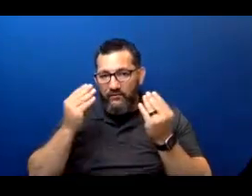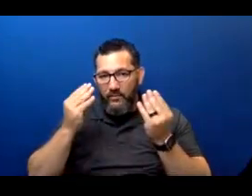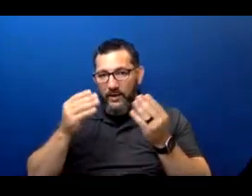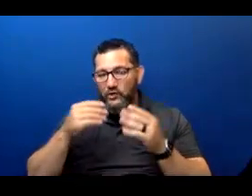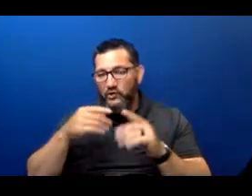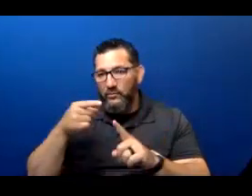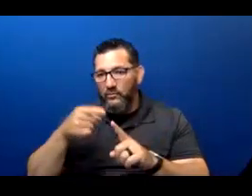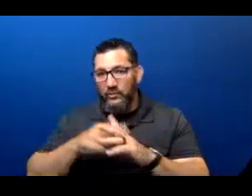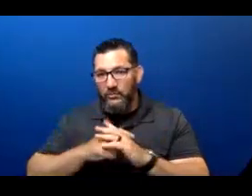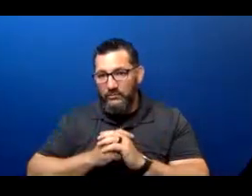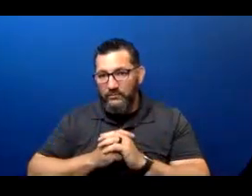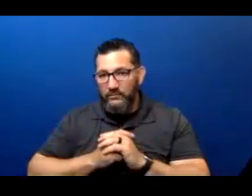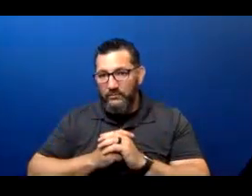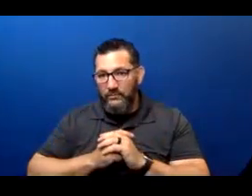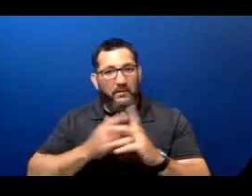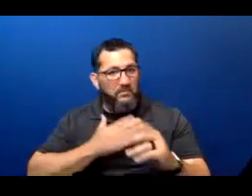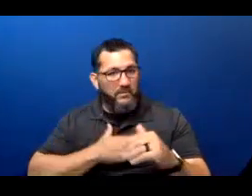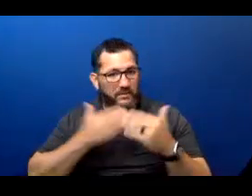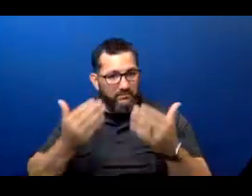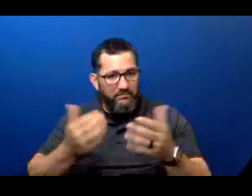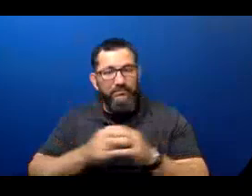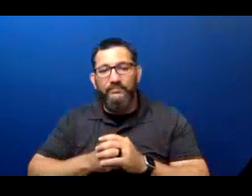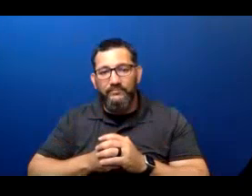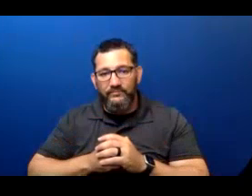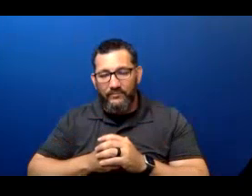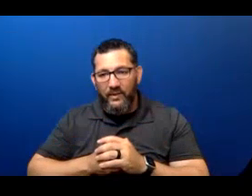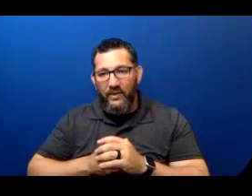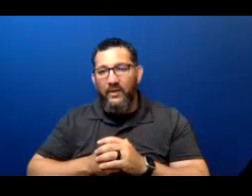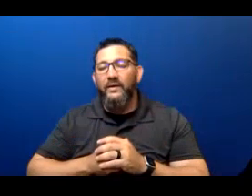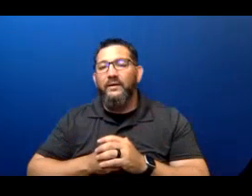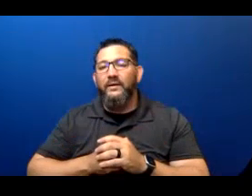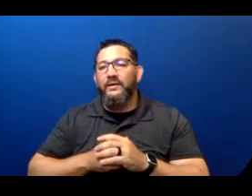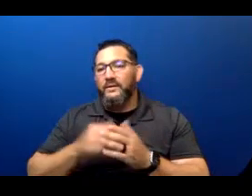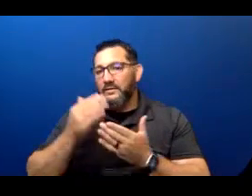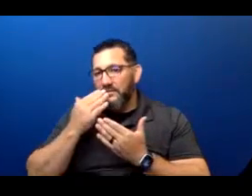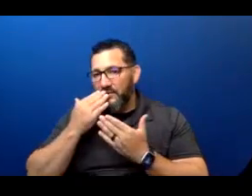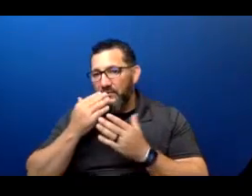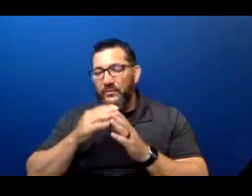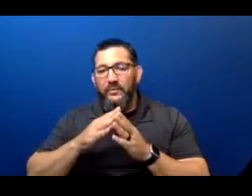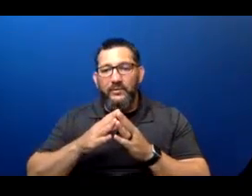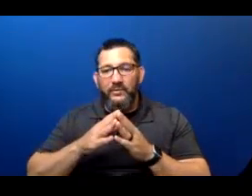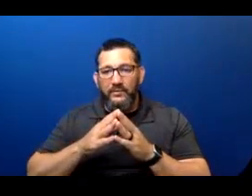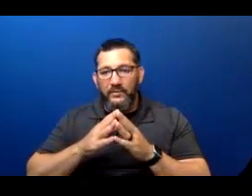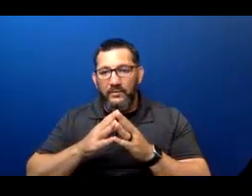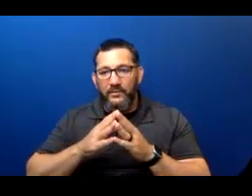item. Please proceed. Very good. Thank you, Mr. Chair. So